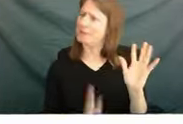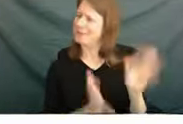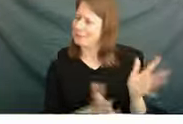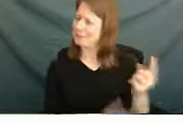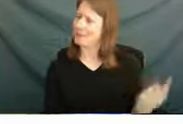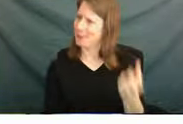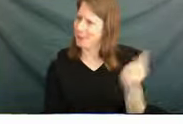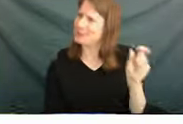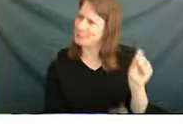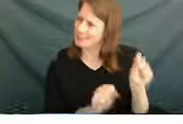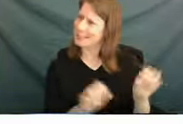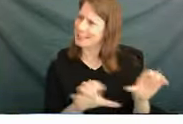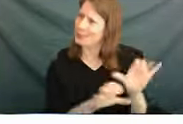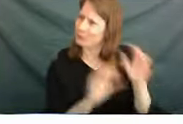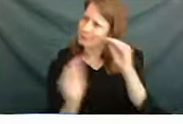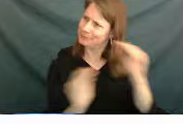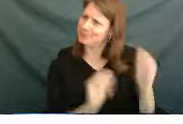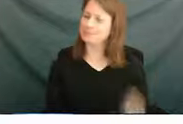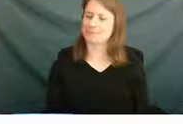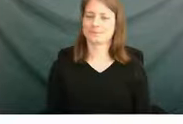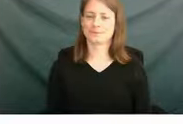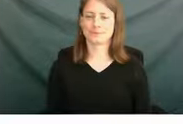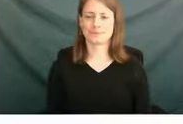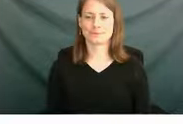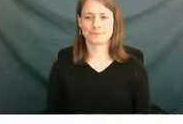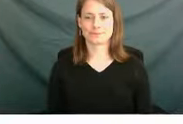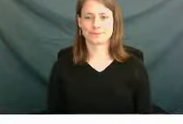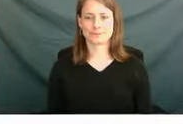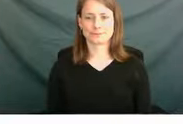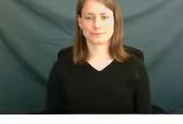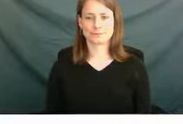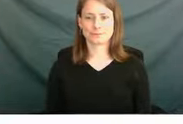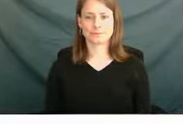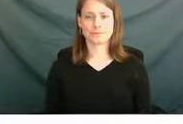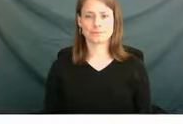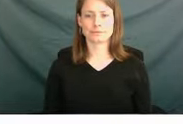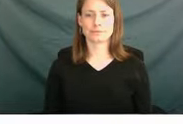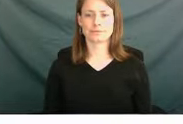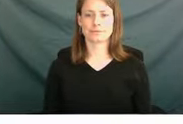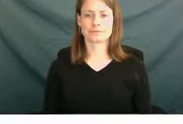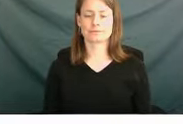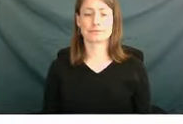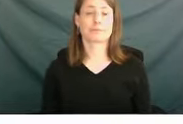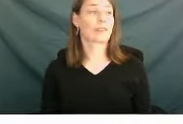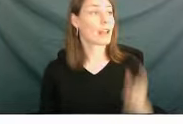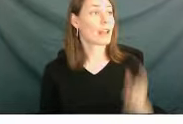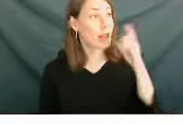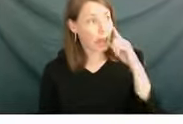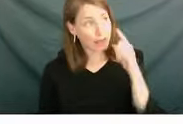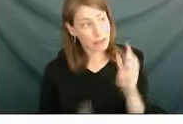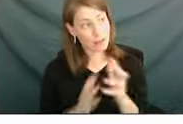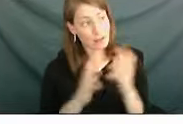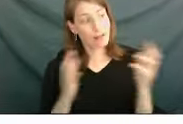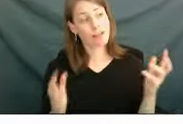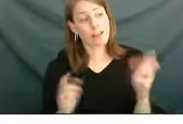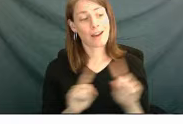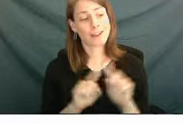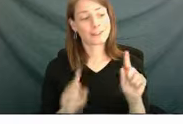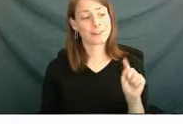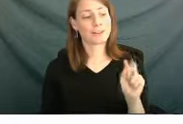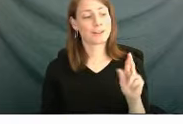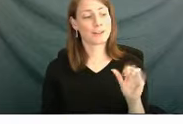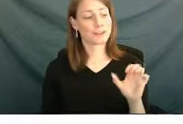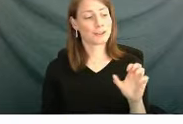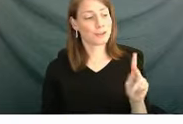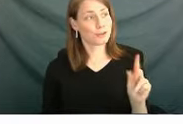You see, I think there's lots of tricks that we can learn about supporting those children that you and I can